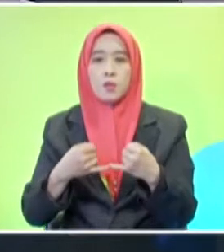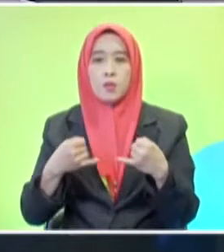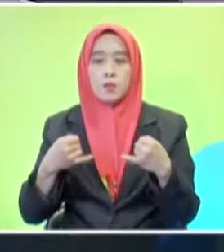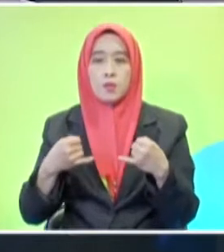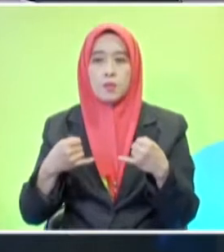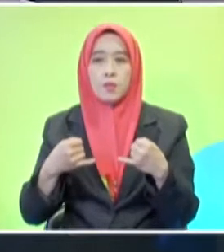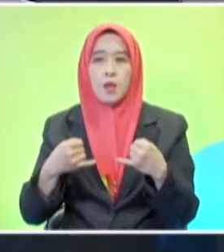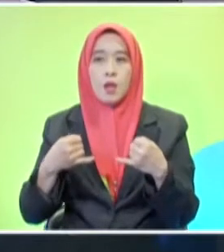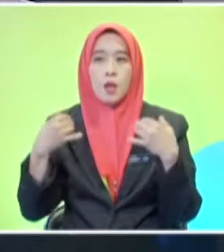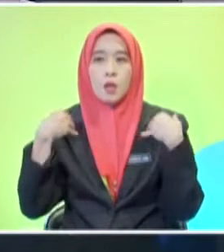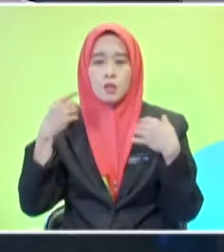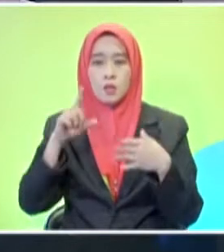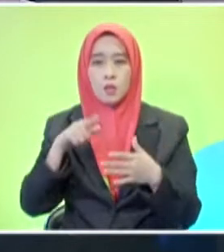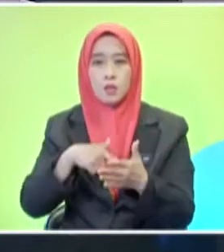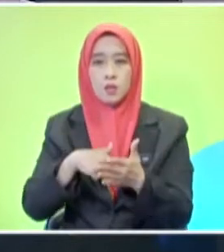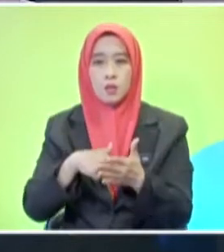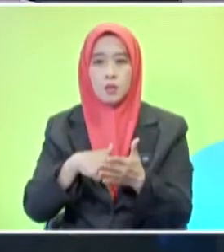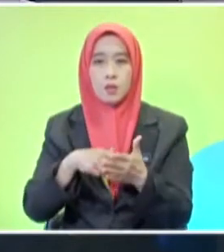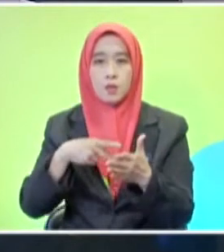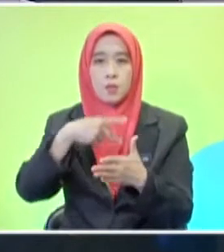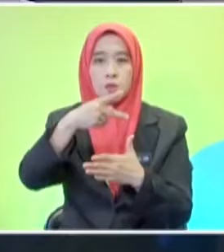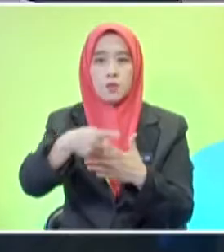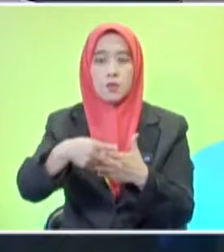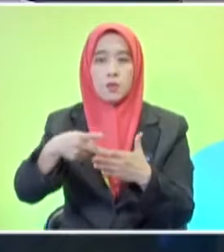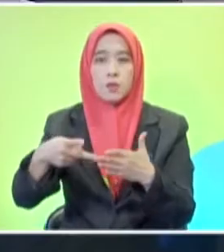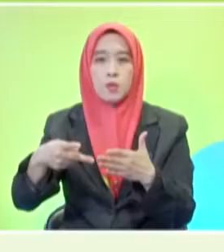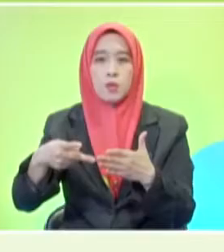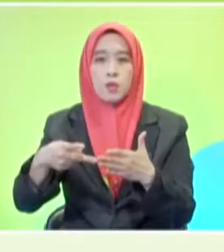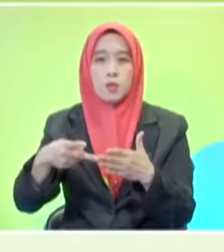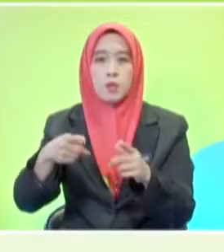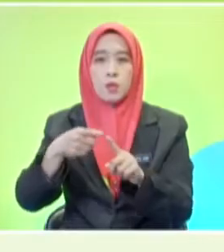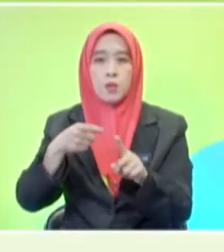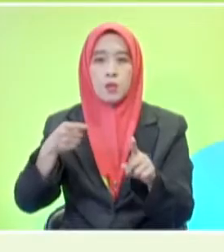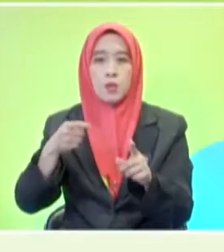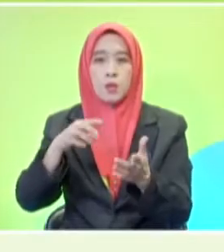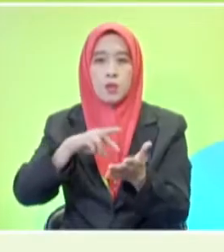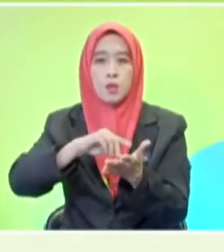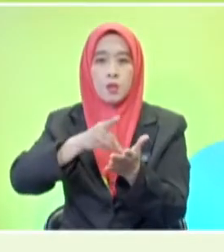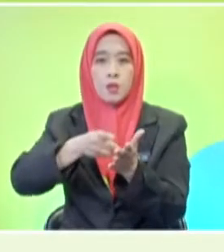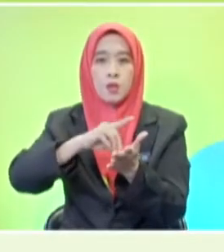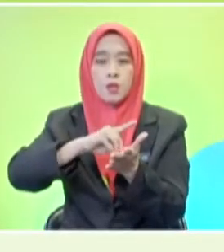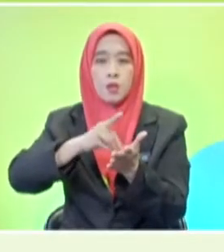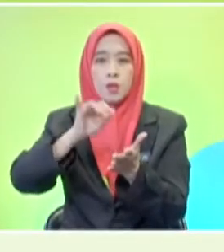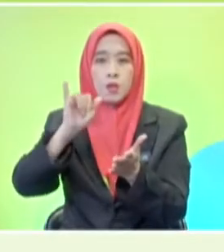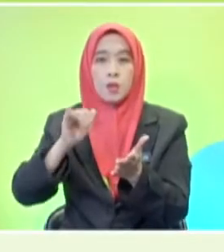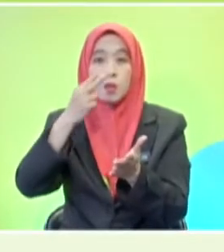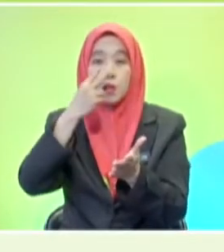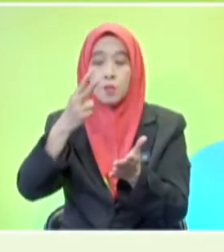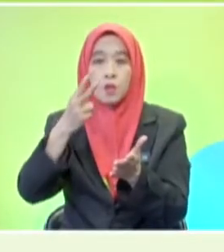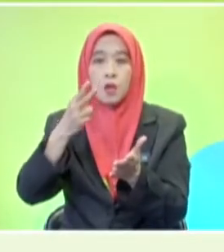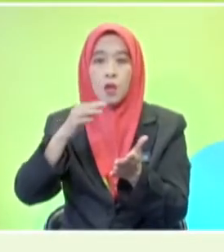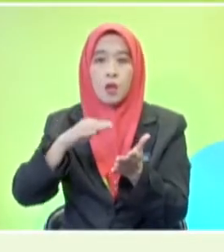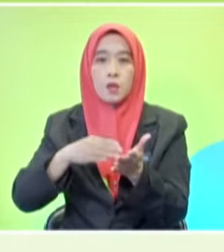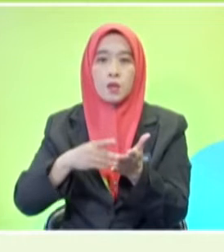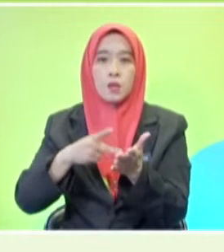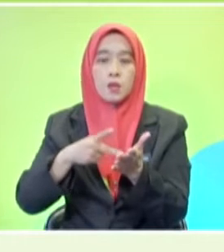one more relationship which is called the parasitism. Okay, from the definition, parasitism is an interaction that benefits one